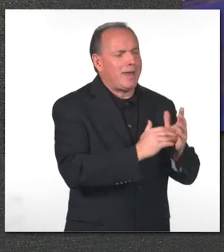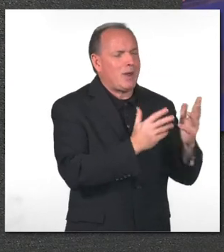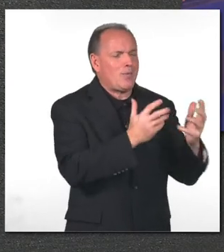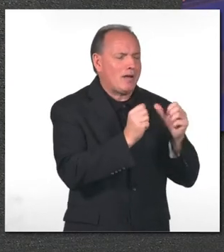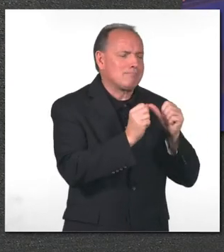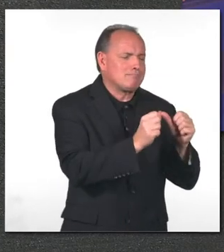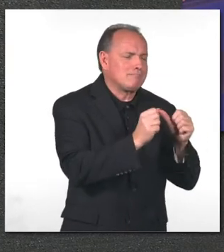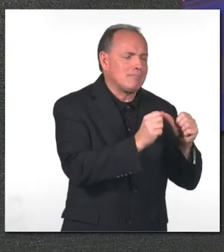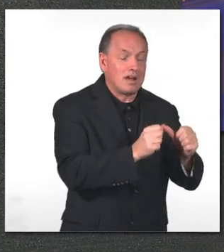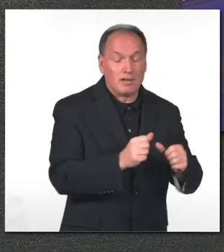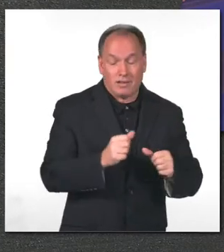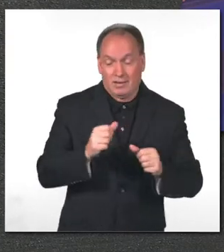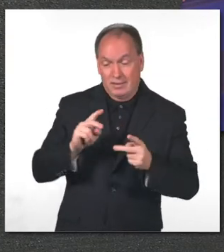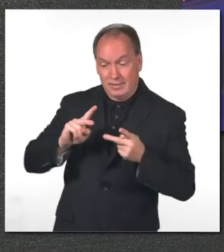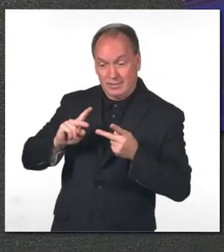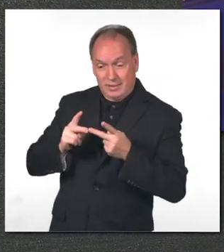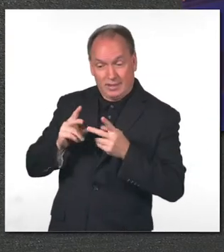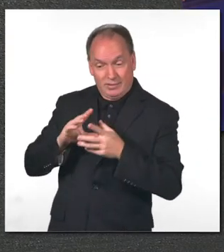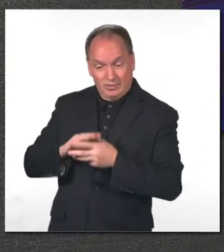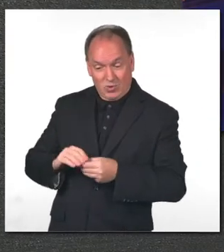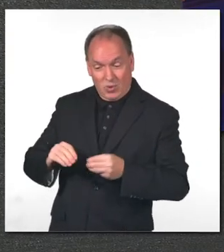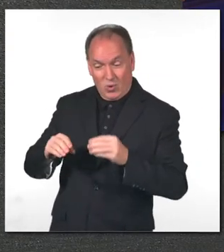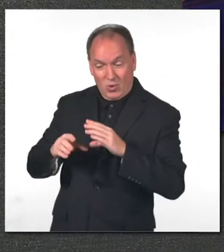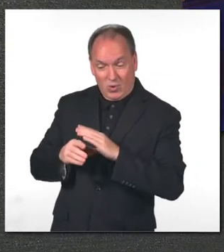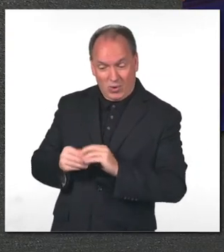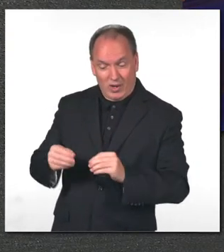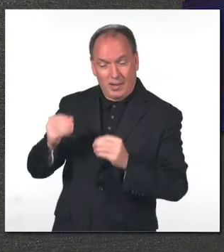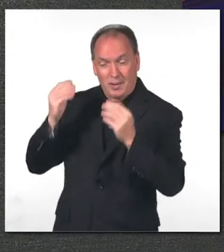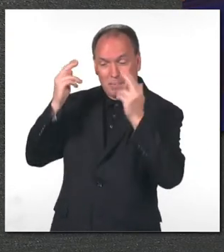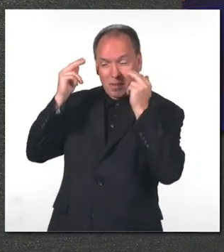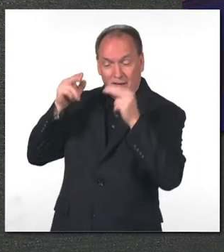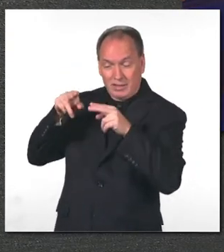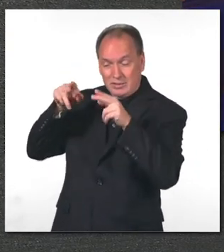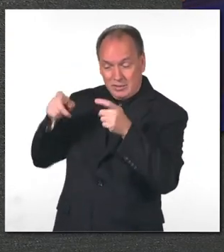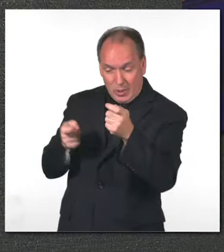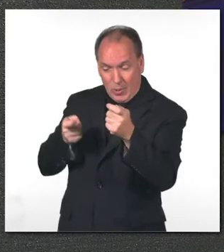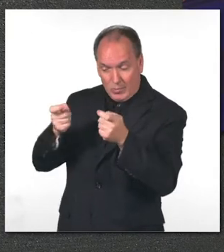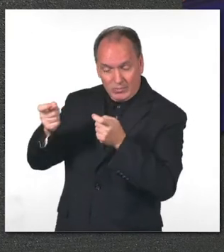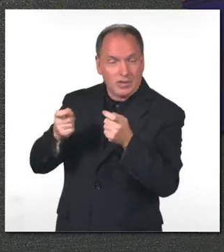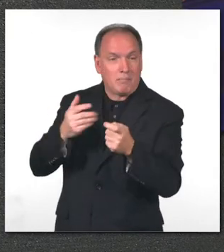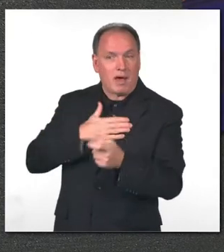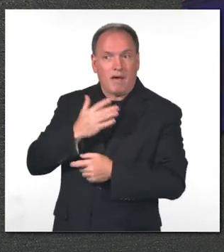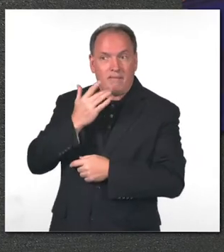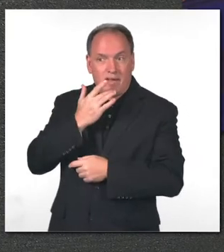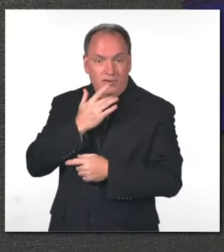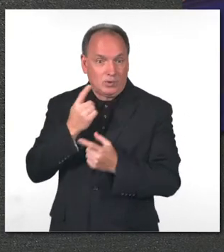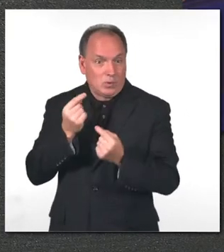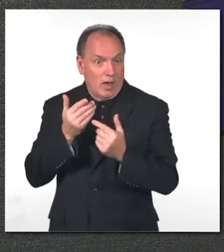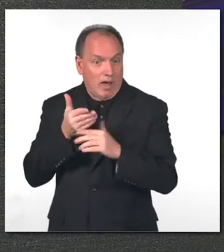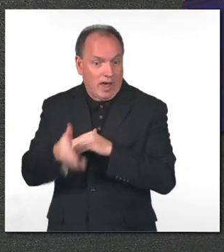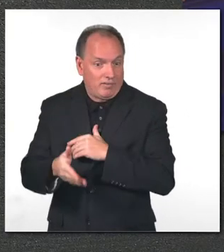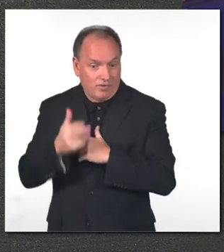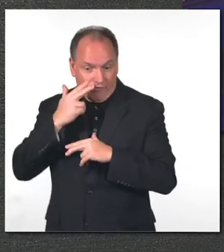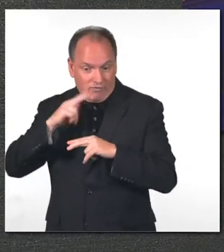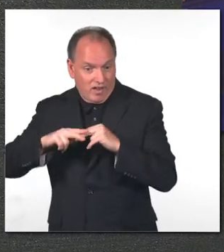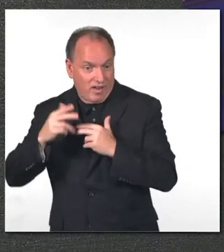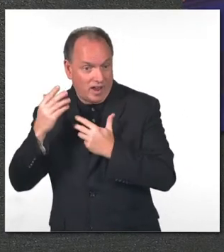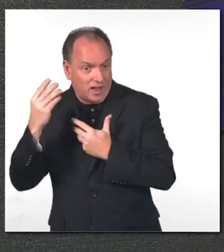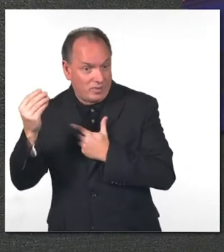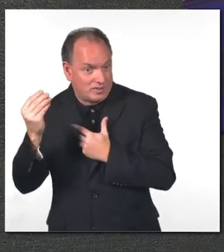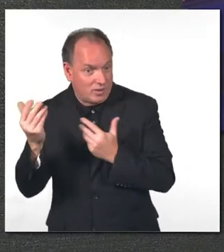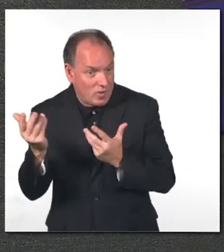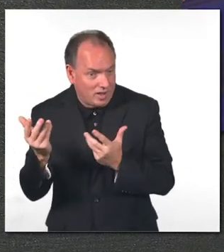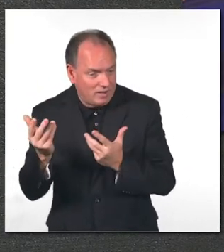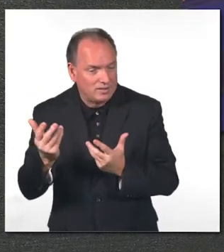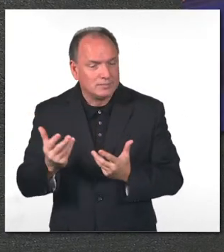sledding. But in the story of bunny slopes, he does my favorite thing to do after a fun day outside in the snow.